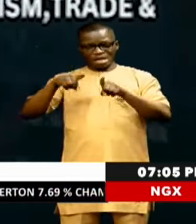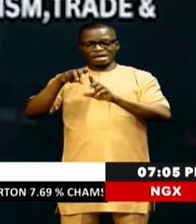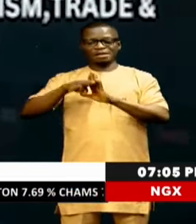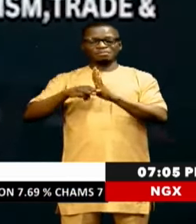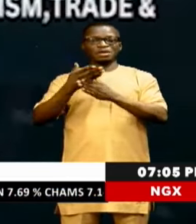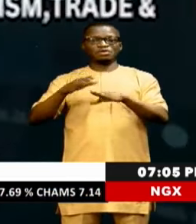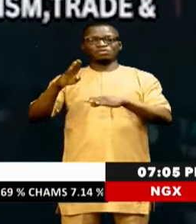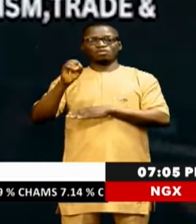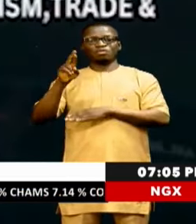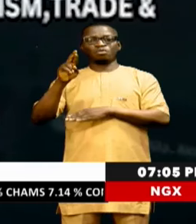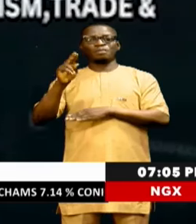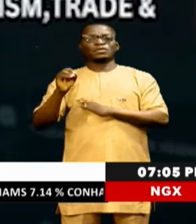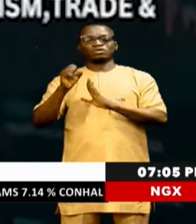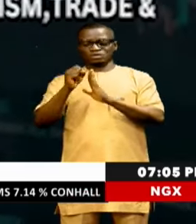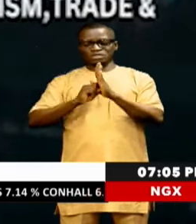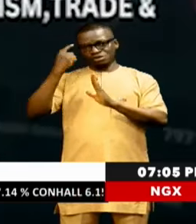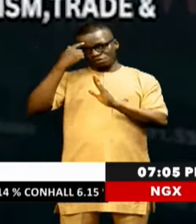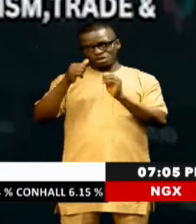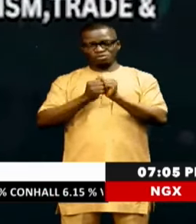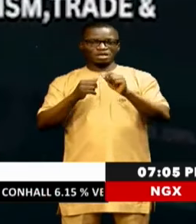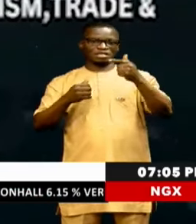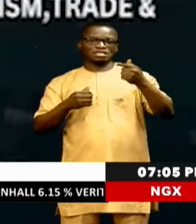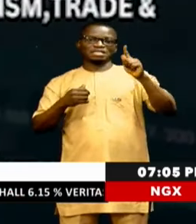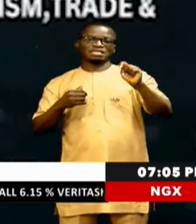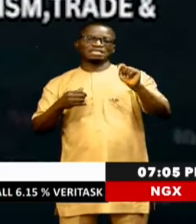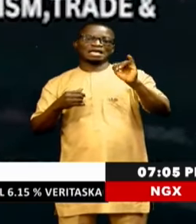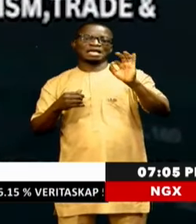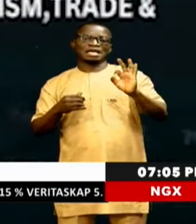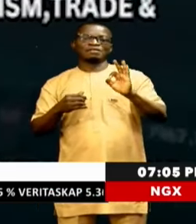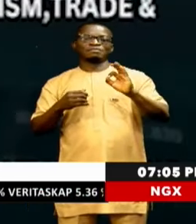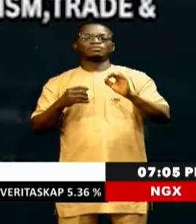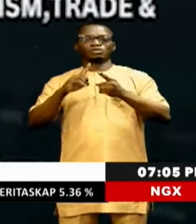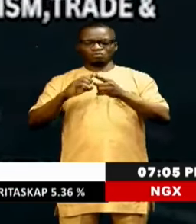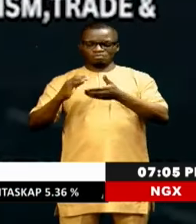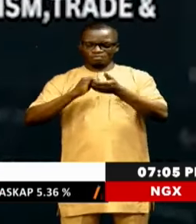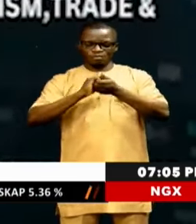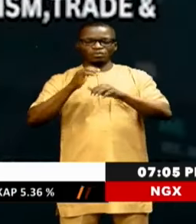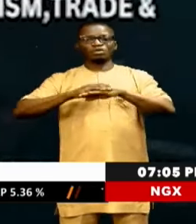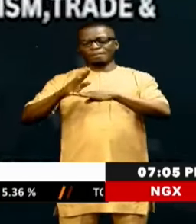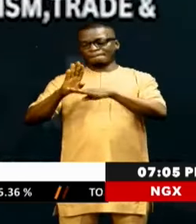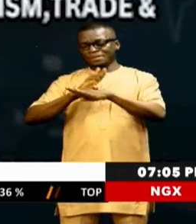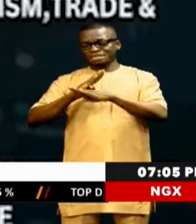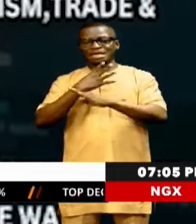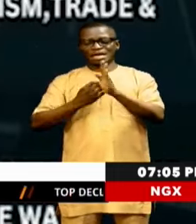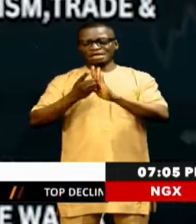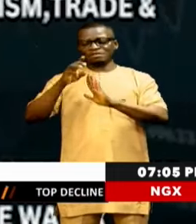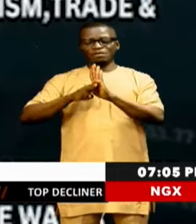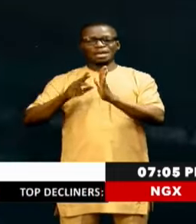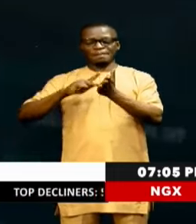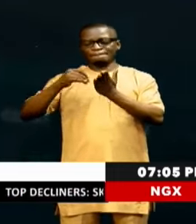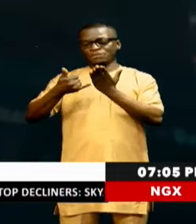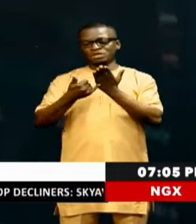between Borno State Government and GTIF Capital to collaborate on investments and development projects